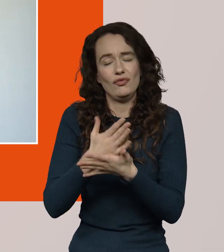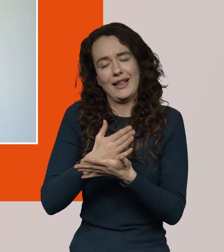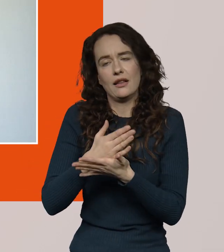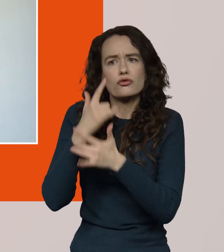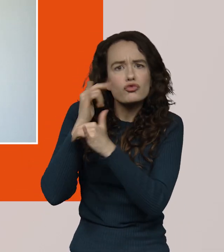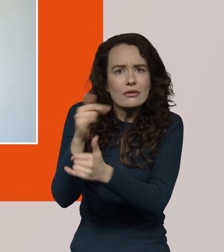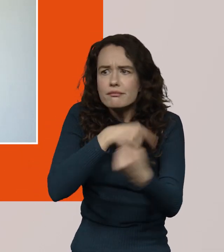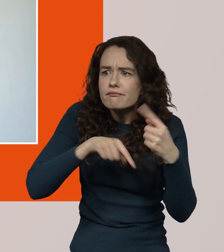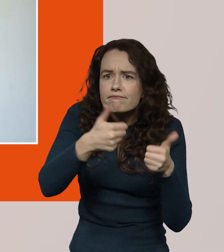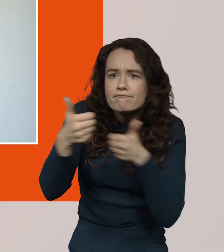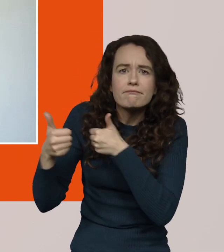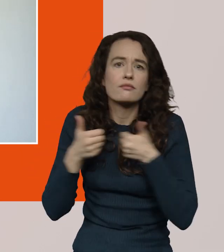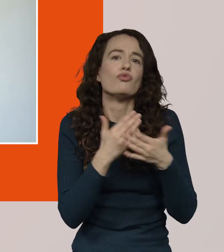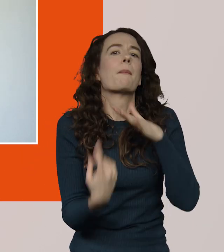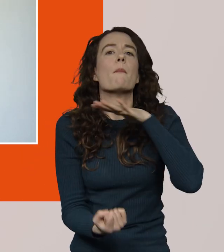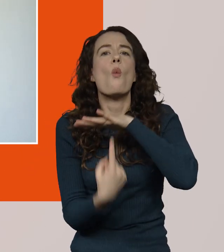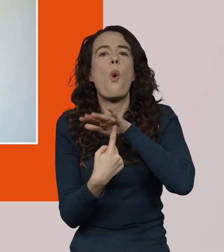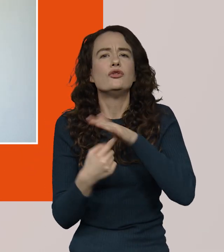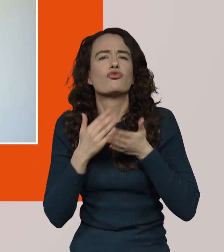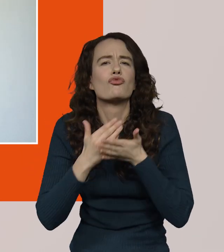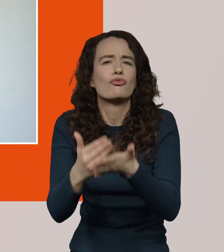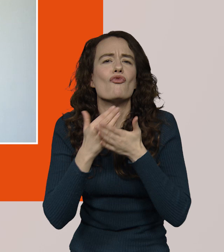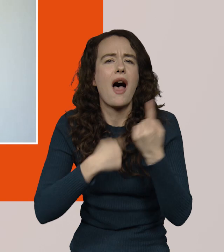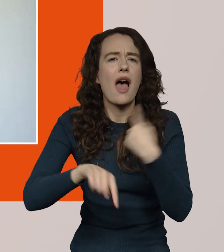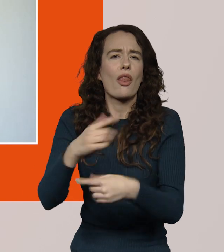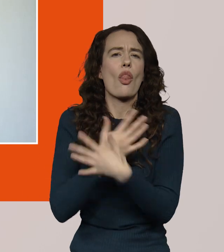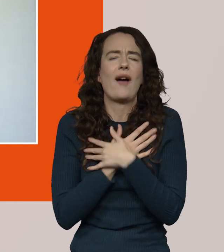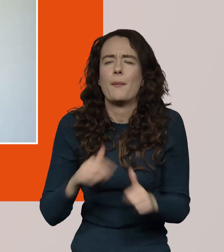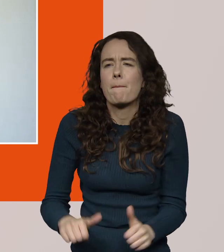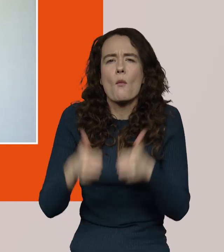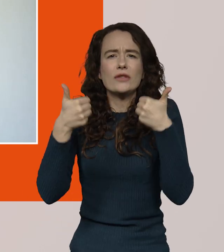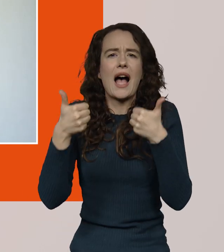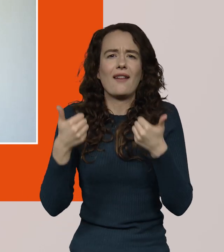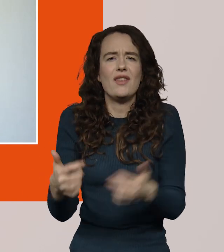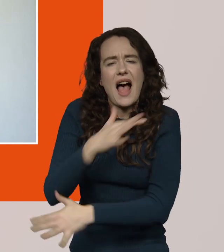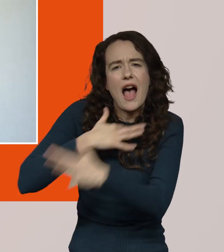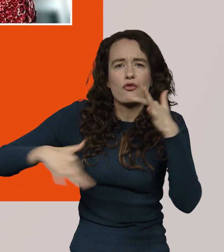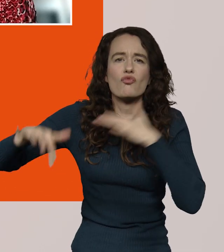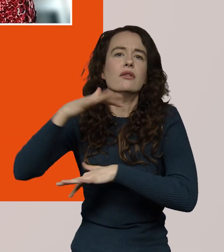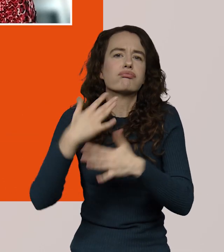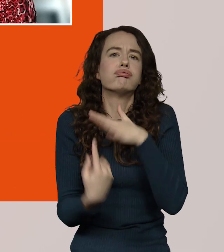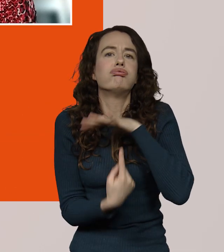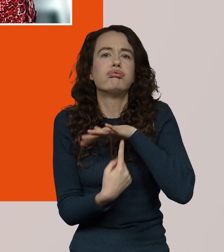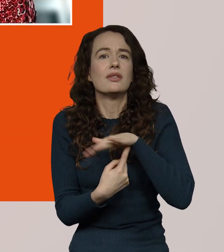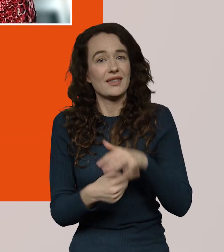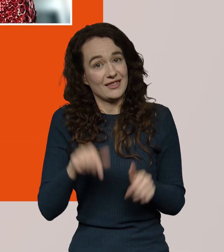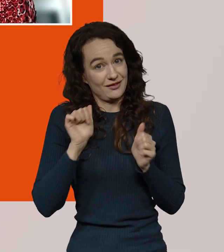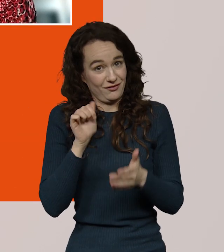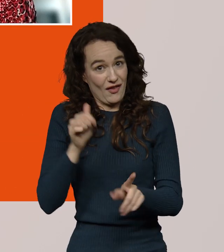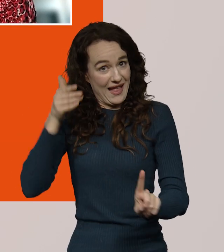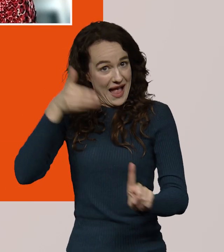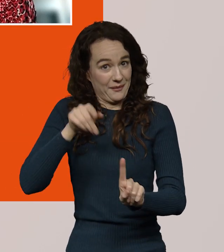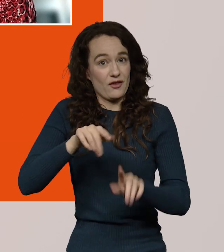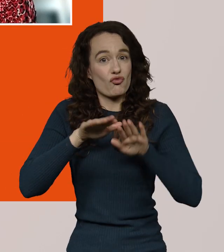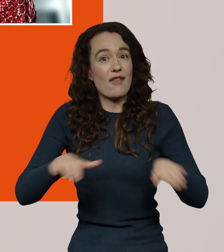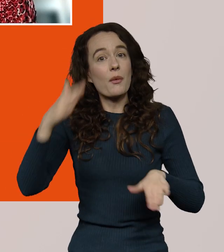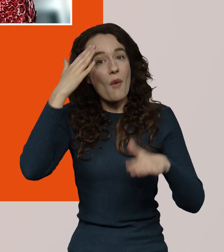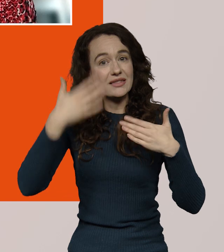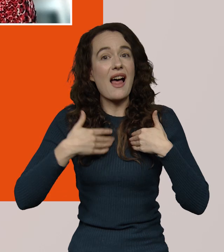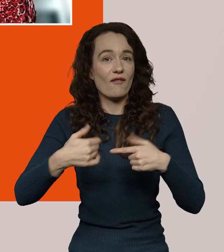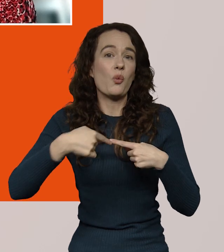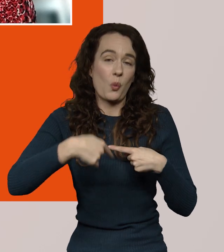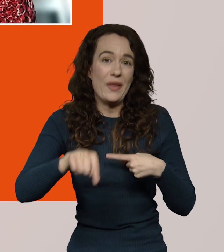by demonstrating how it's possible to actually grow together, even if just in a really short time. So I'm going to ask our guests to